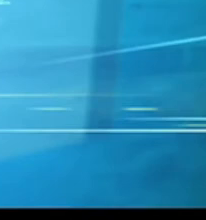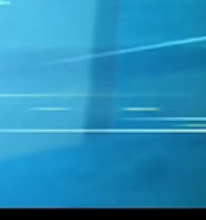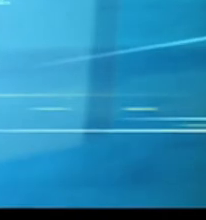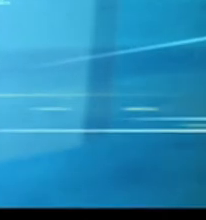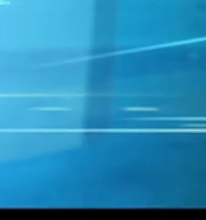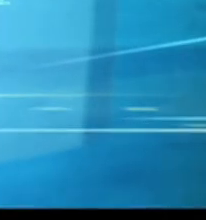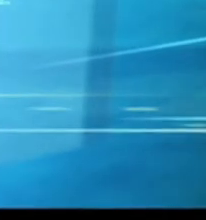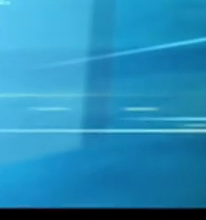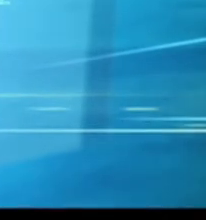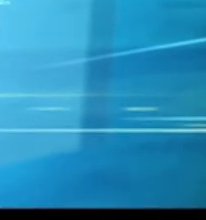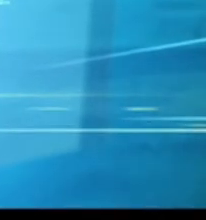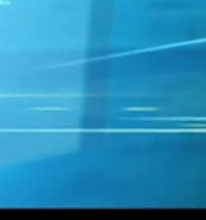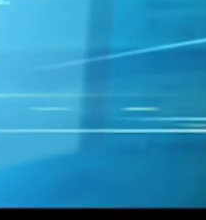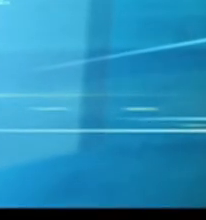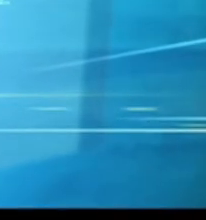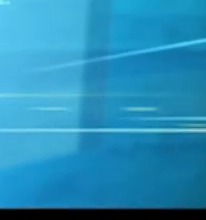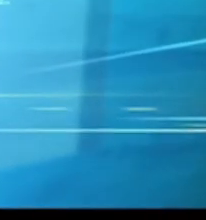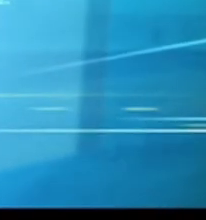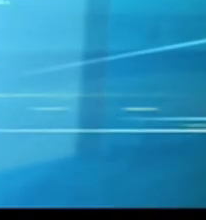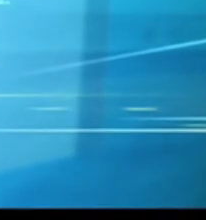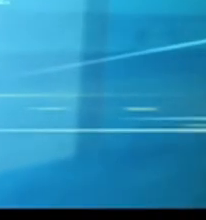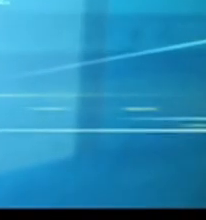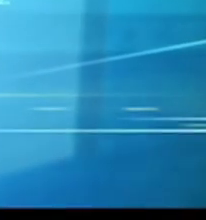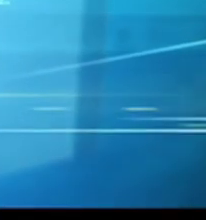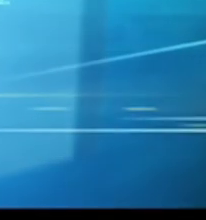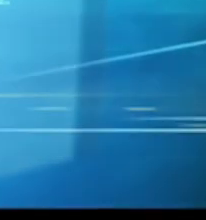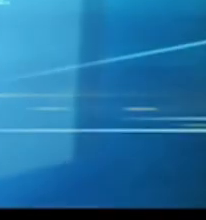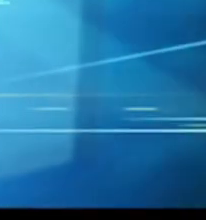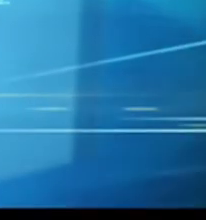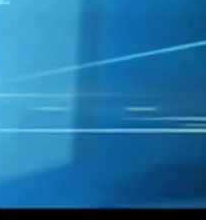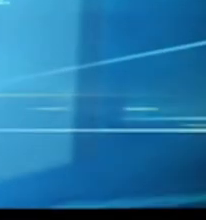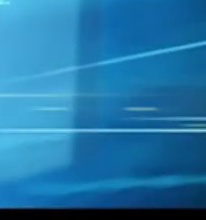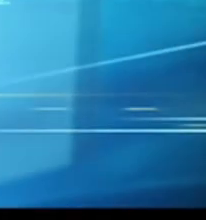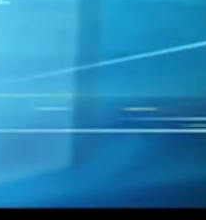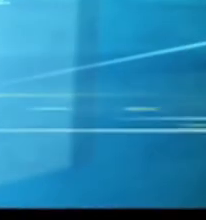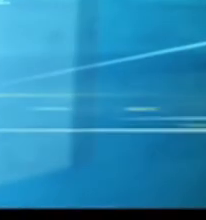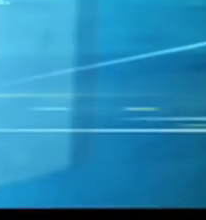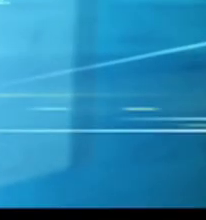Time now for Family Island News.